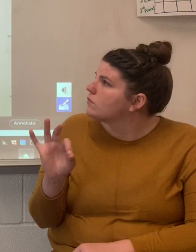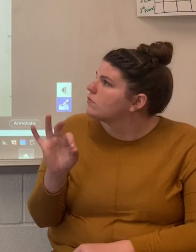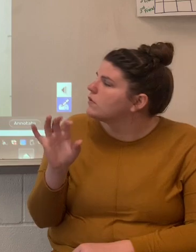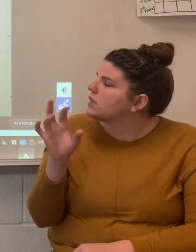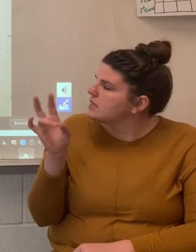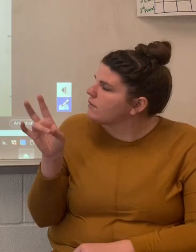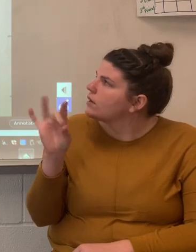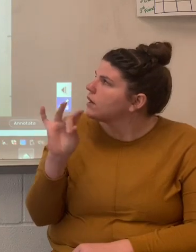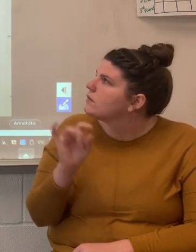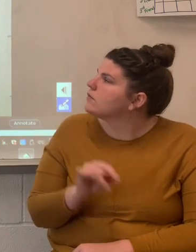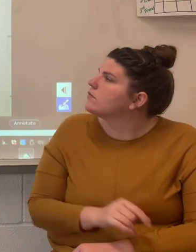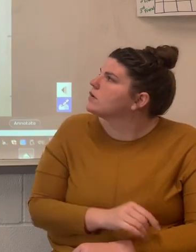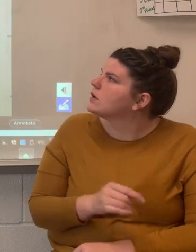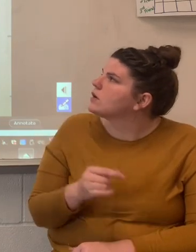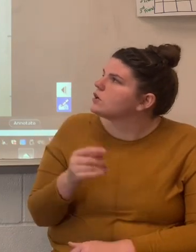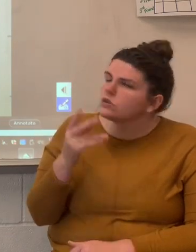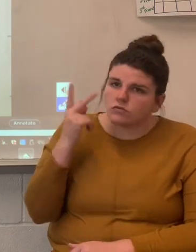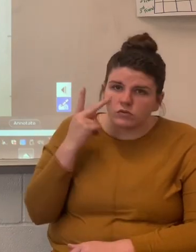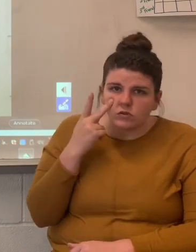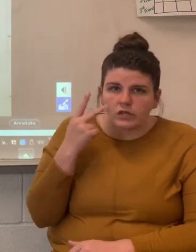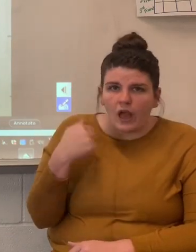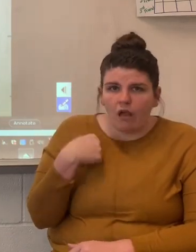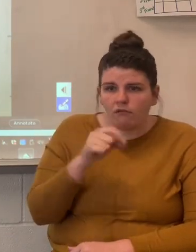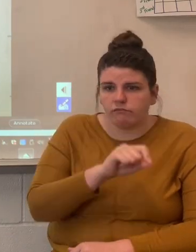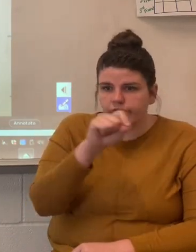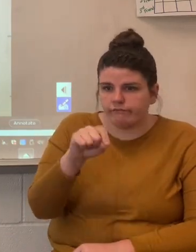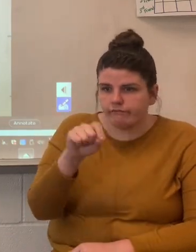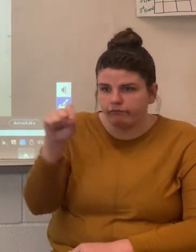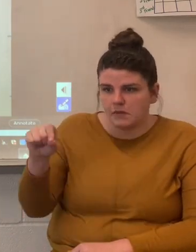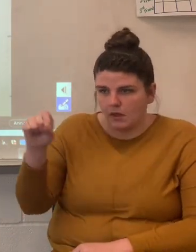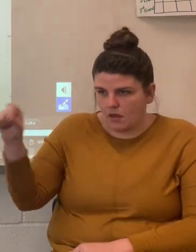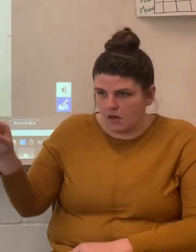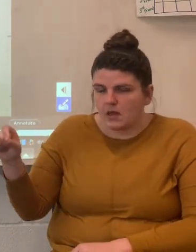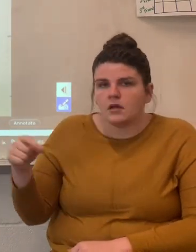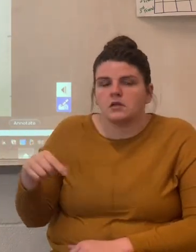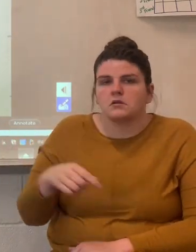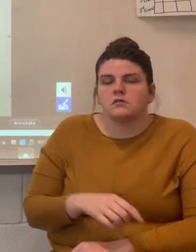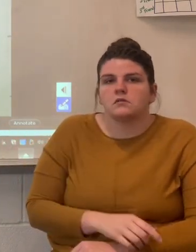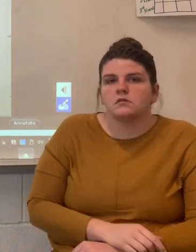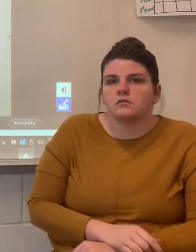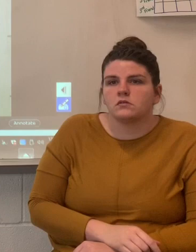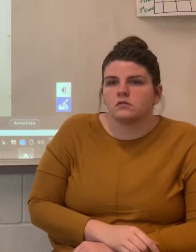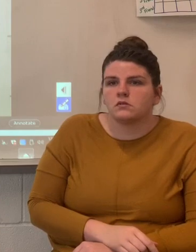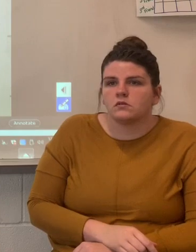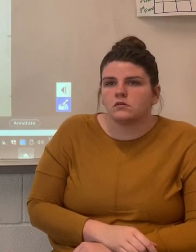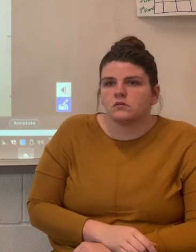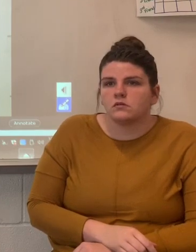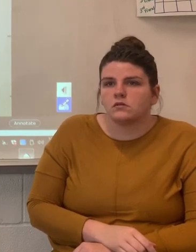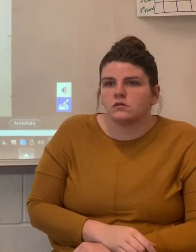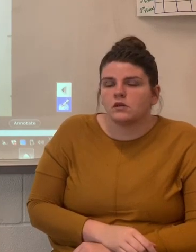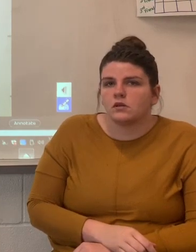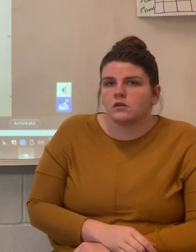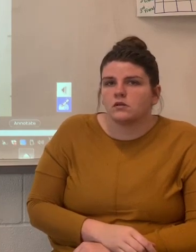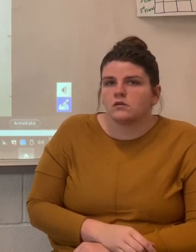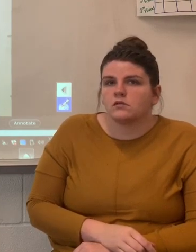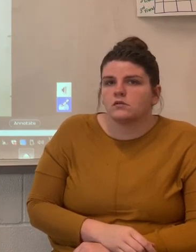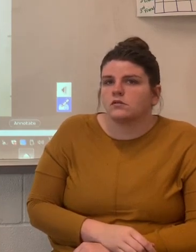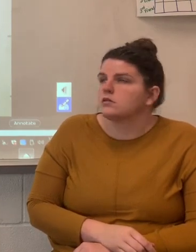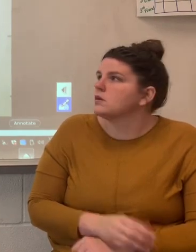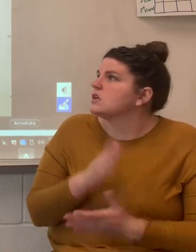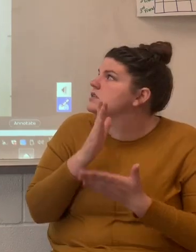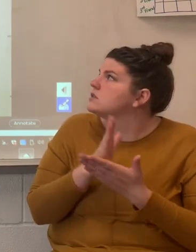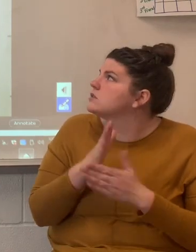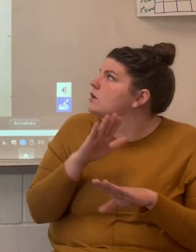you see, I have hopped to each dot that I made that divided it out into 3/4. And I land on